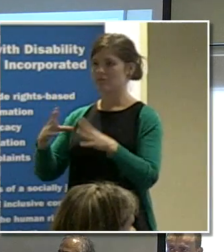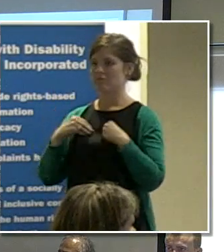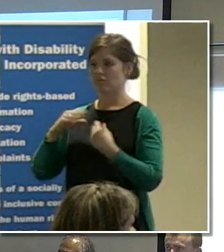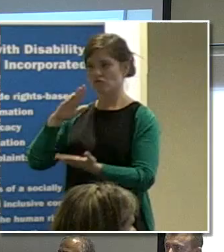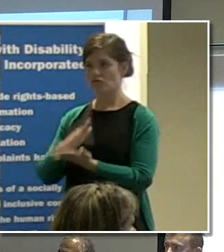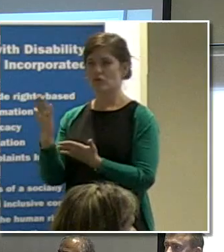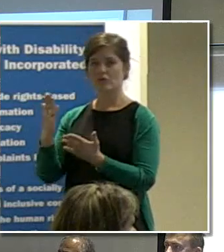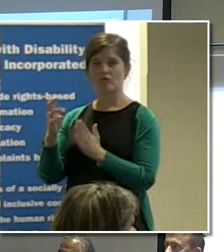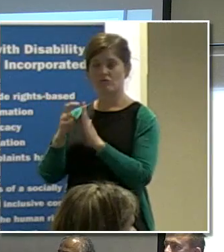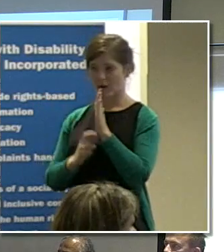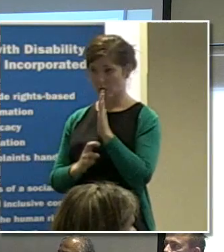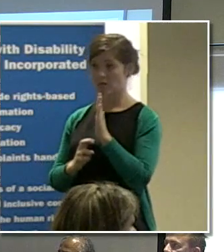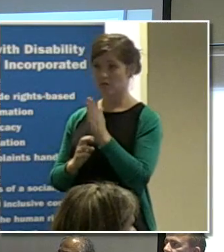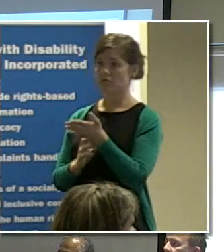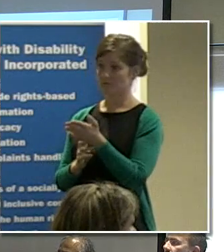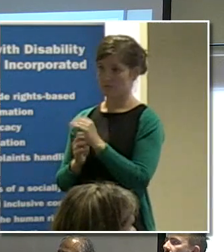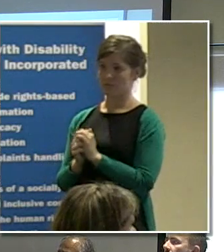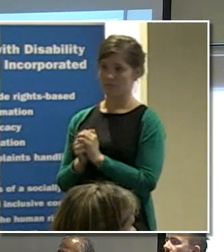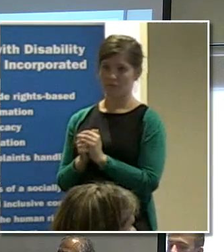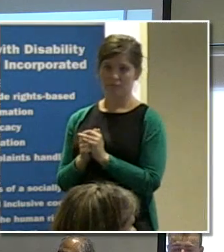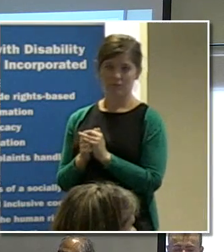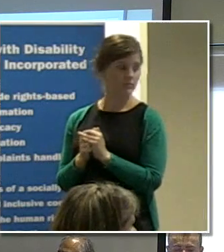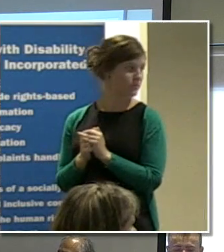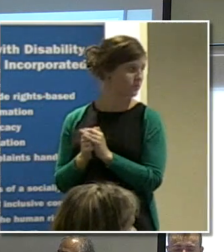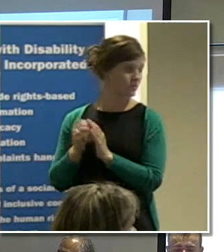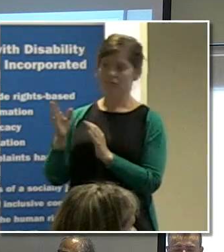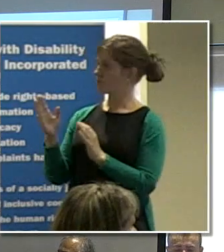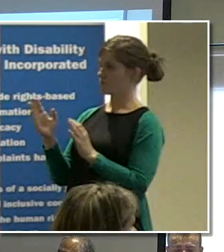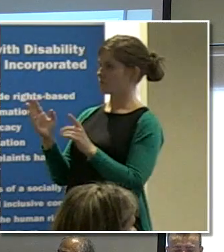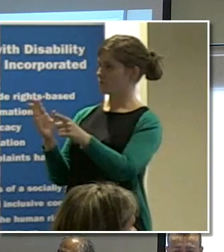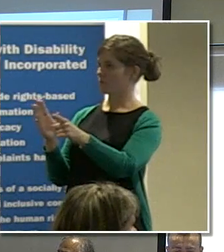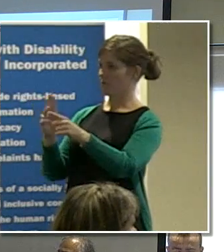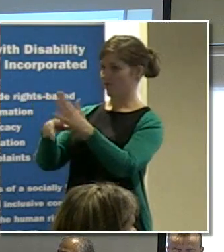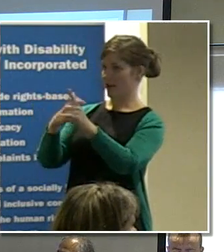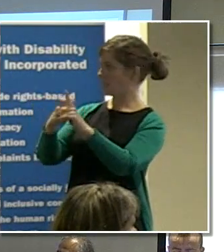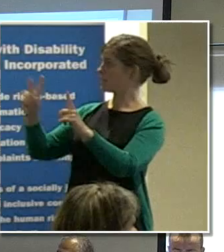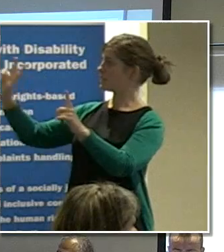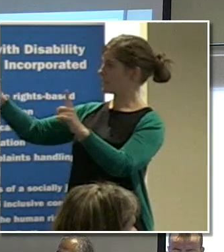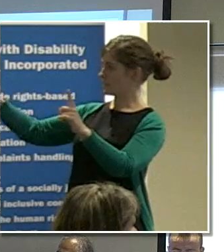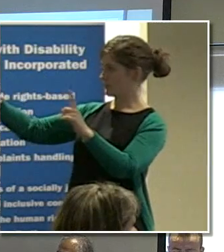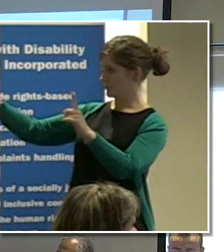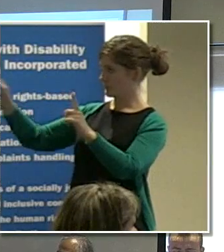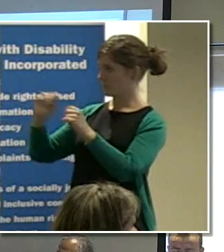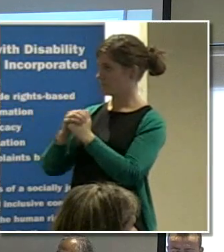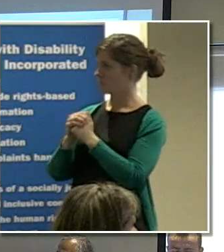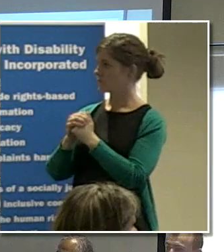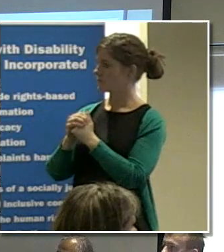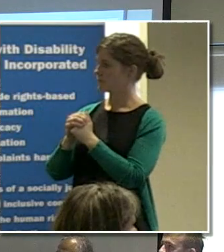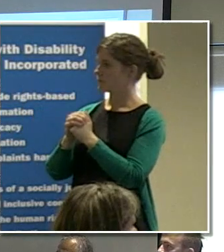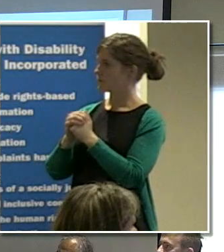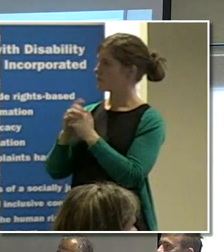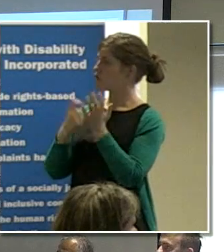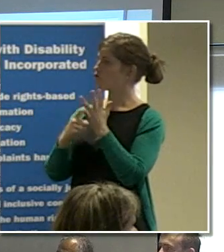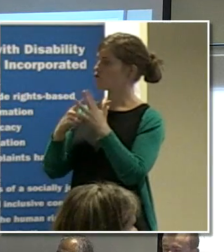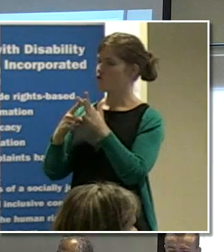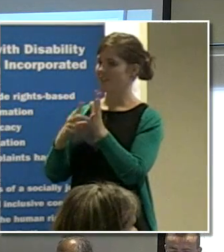of the meeting? Yes. Could you, front? Yep, Frank. And seconder?